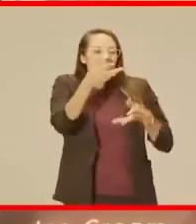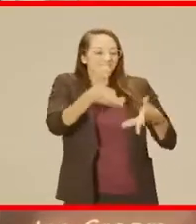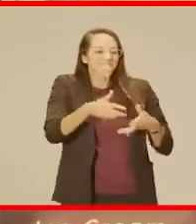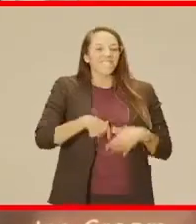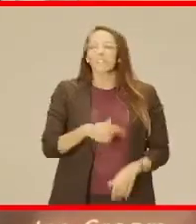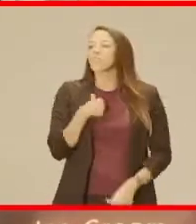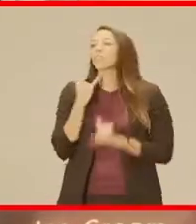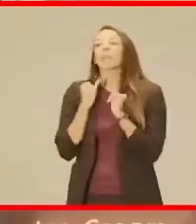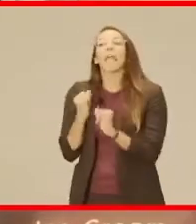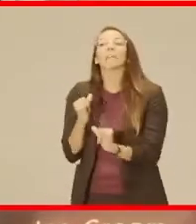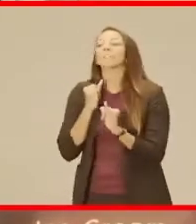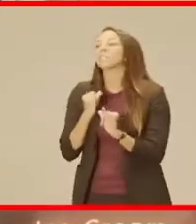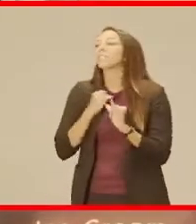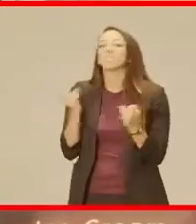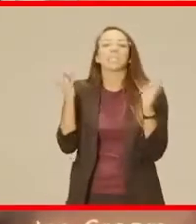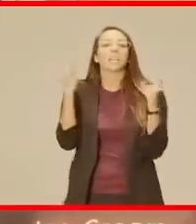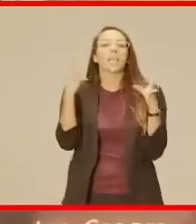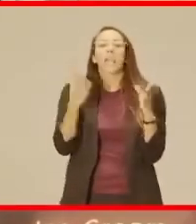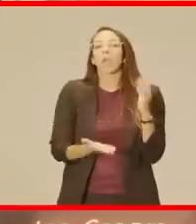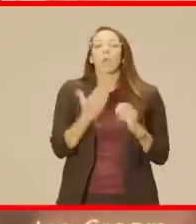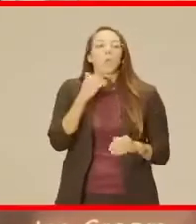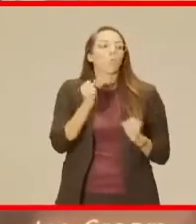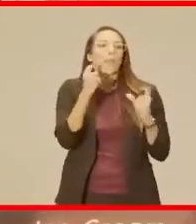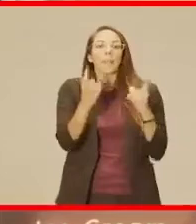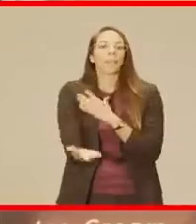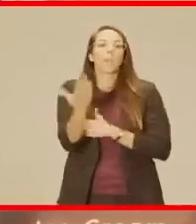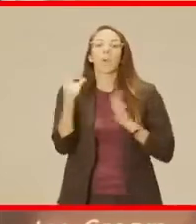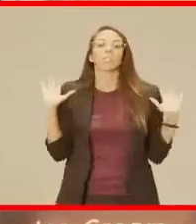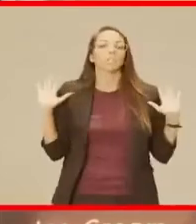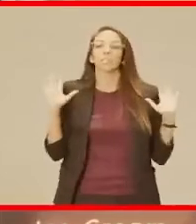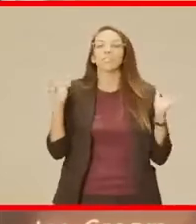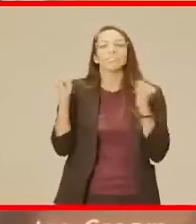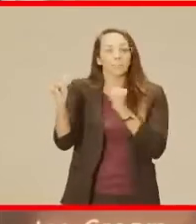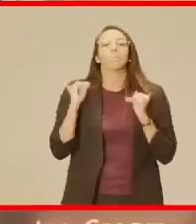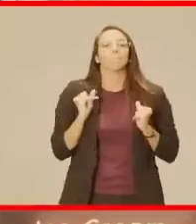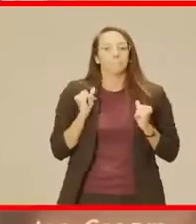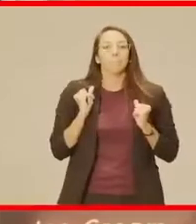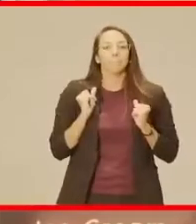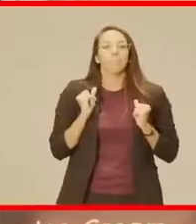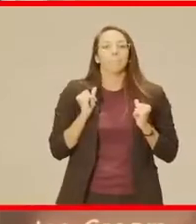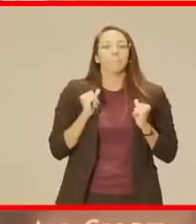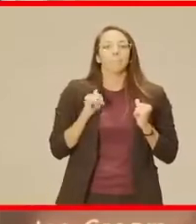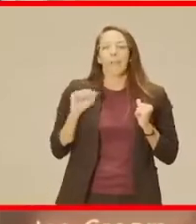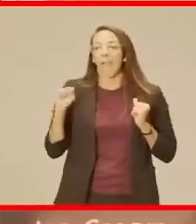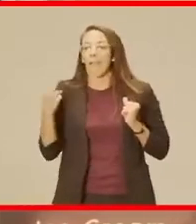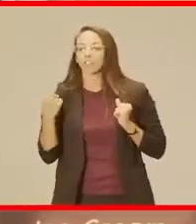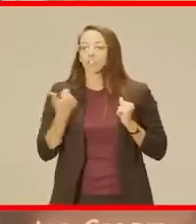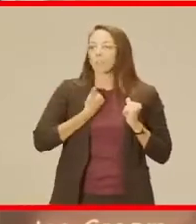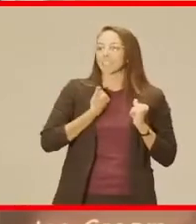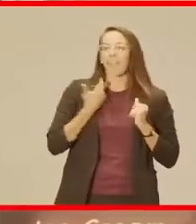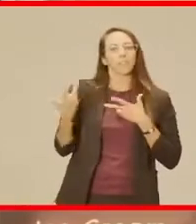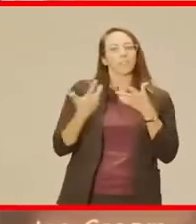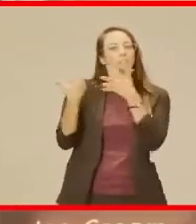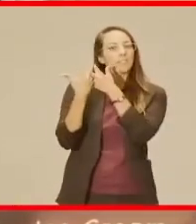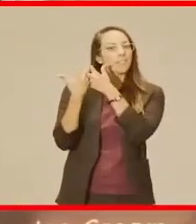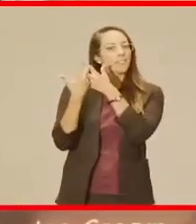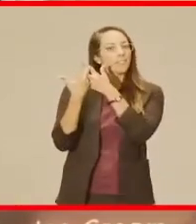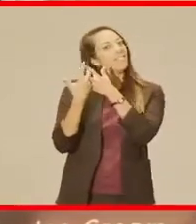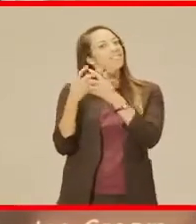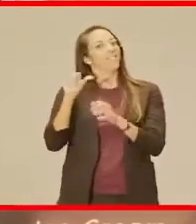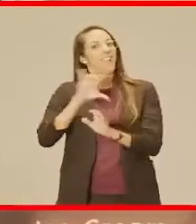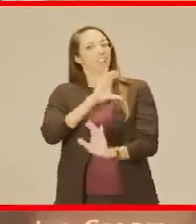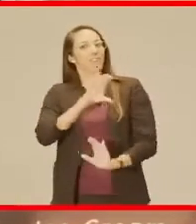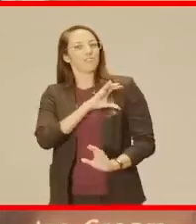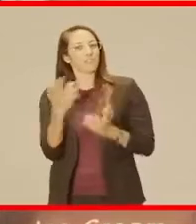relate to you. I have a hard time getting up in the morning. And Ash's struggle getting up in the